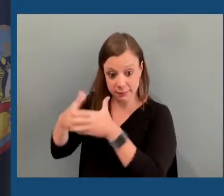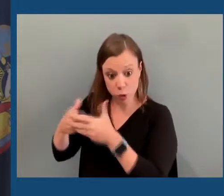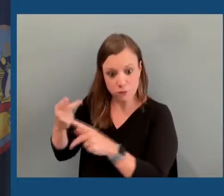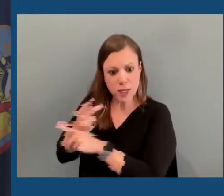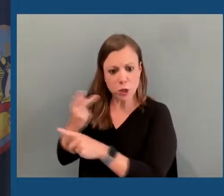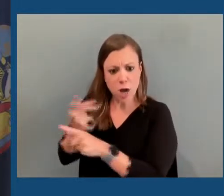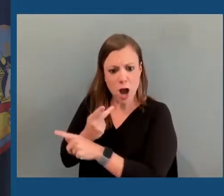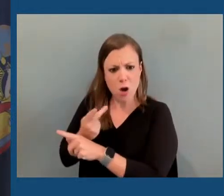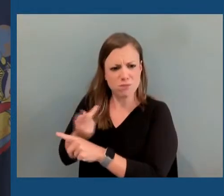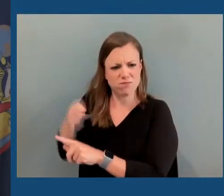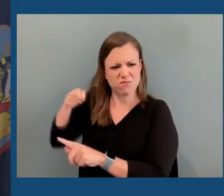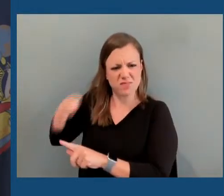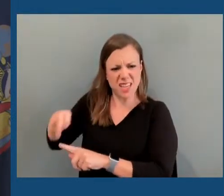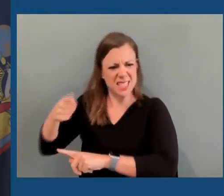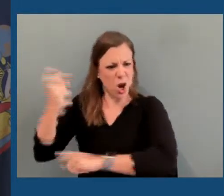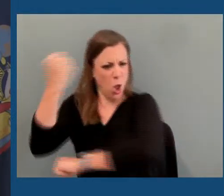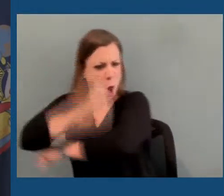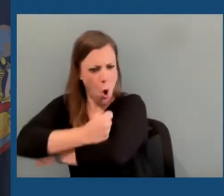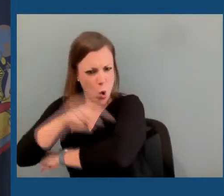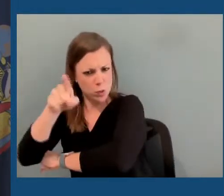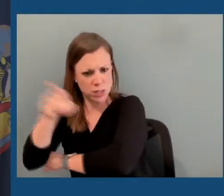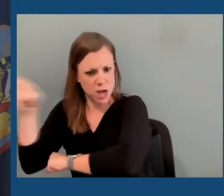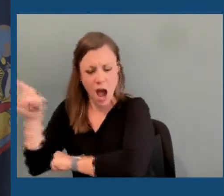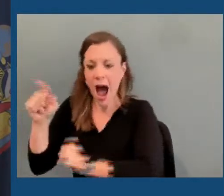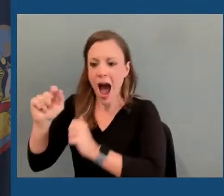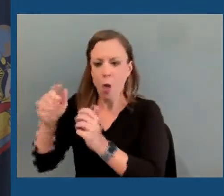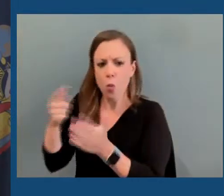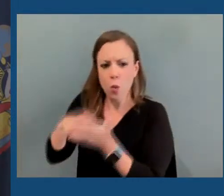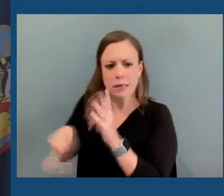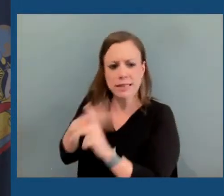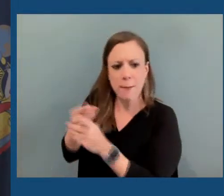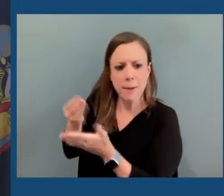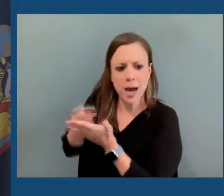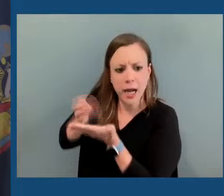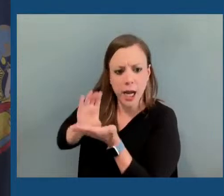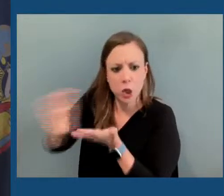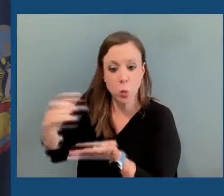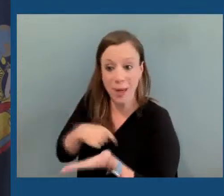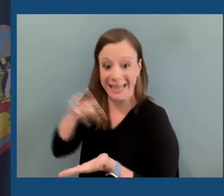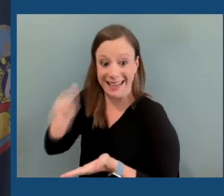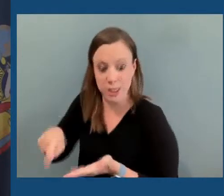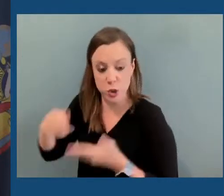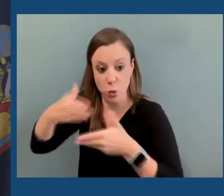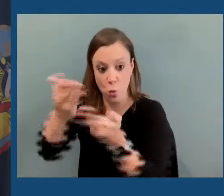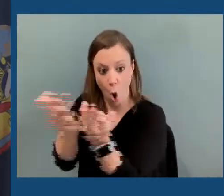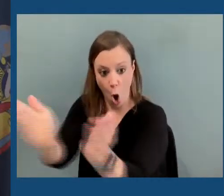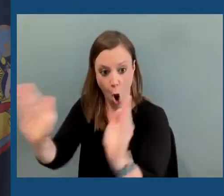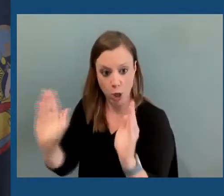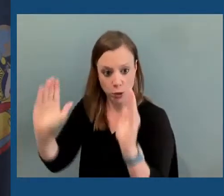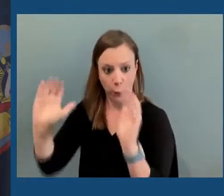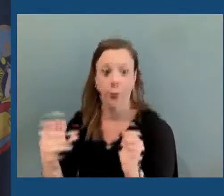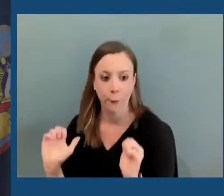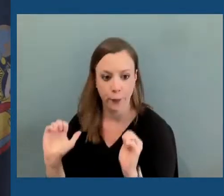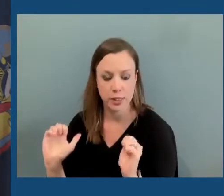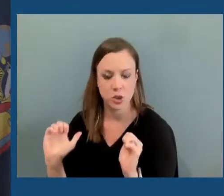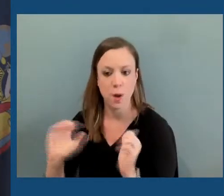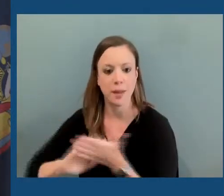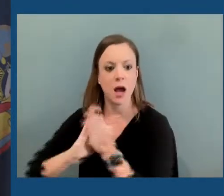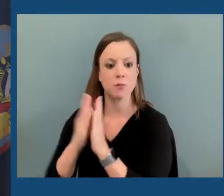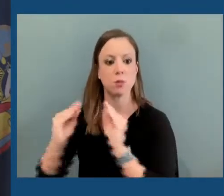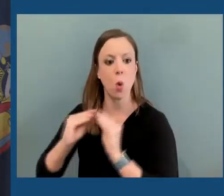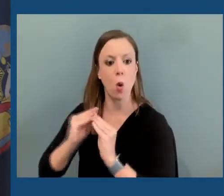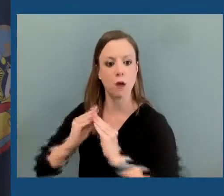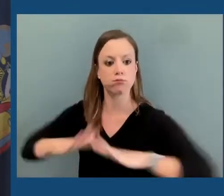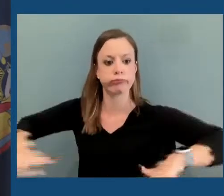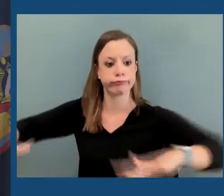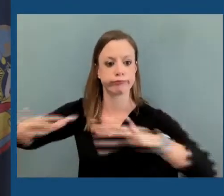to repurpose it for the community. Start by taking down the walls and the barriers around it, just so it looks more like a campus. But